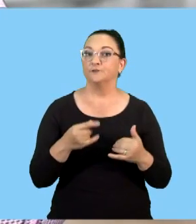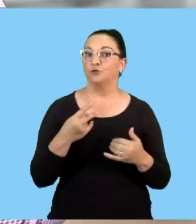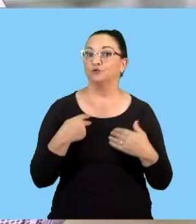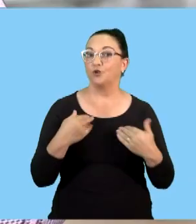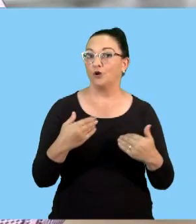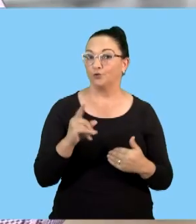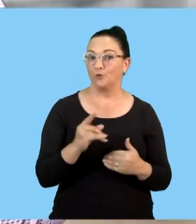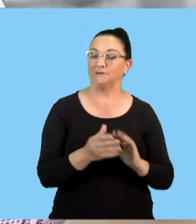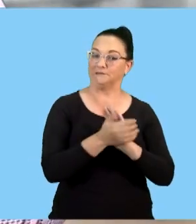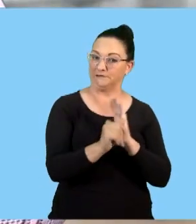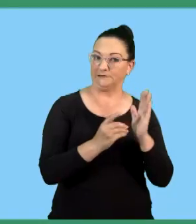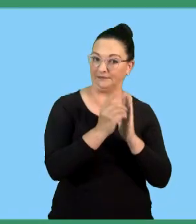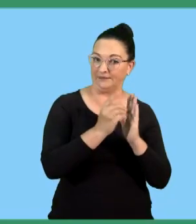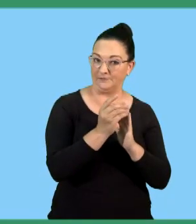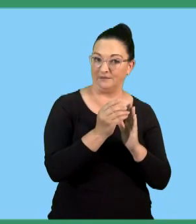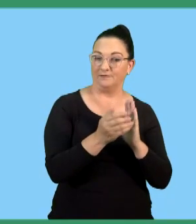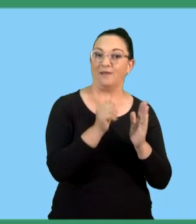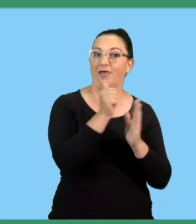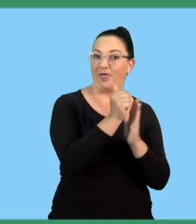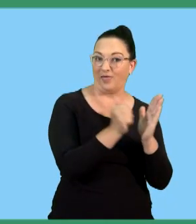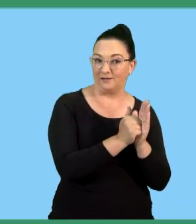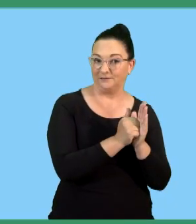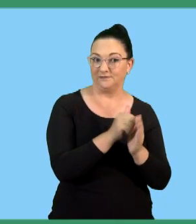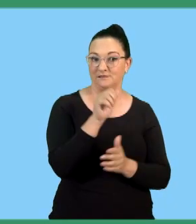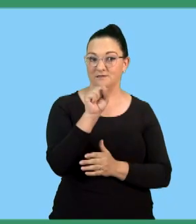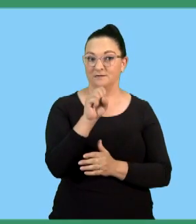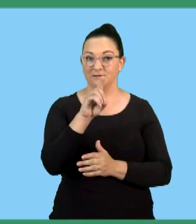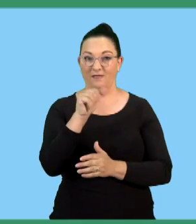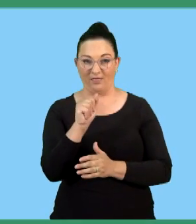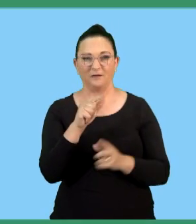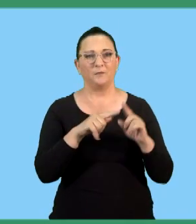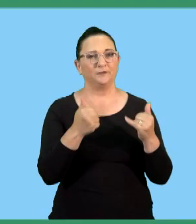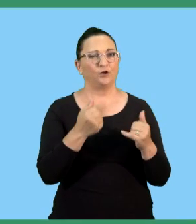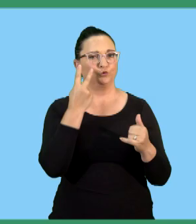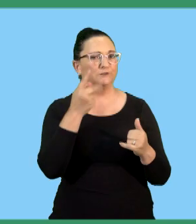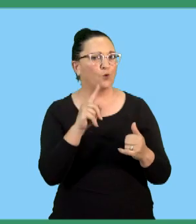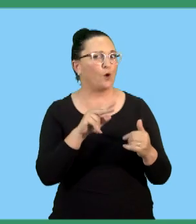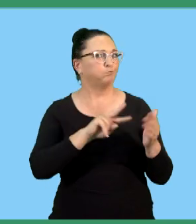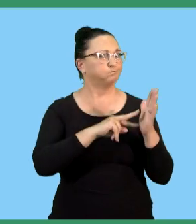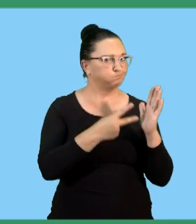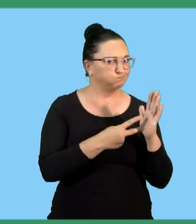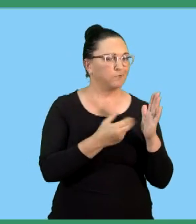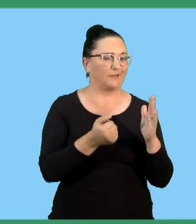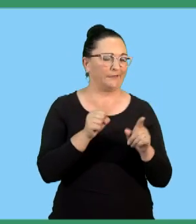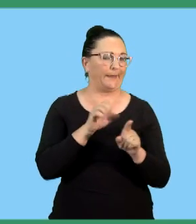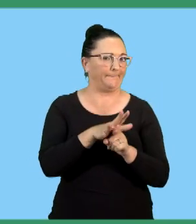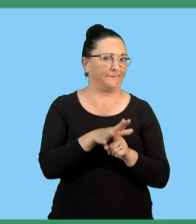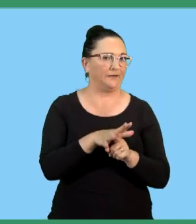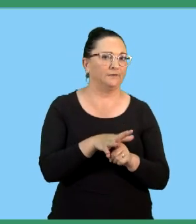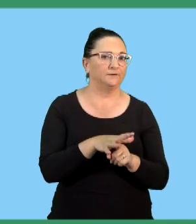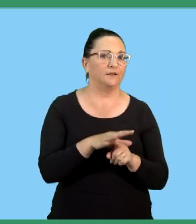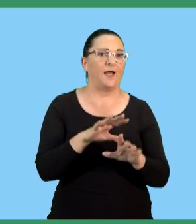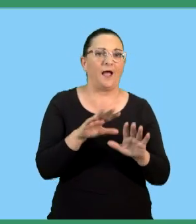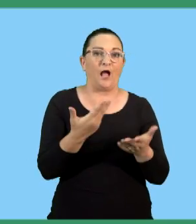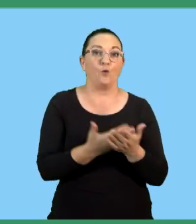to start off with the Skills Development Act. Don't forget, under Skills Development Act, we'll be focusing on the purposes, the